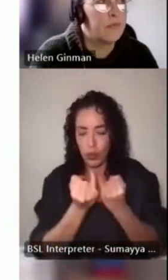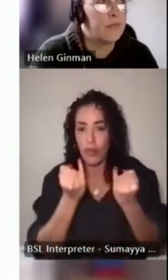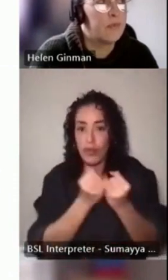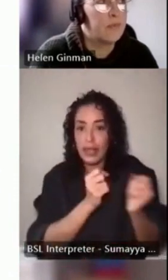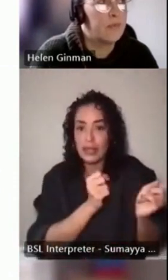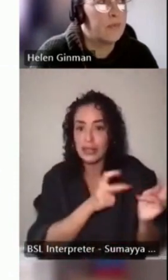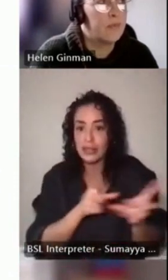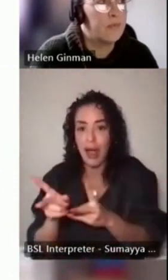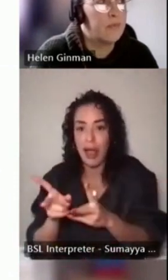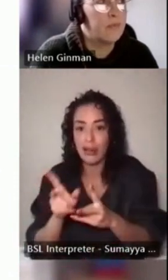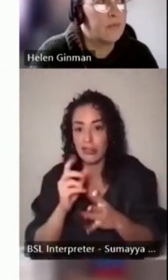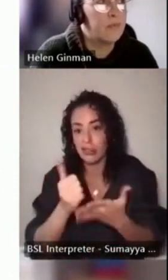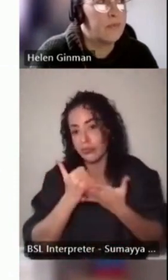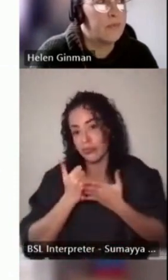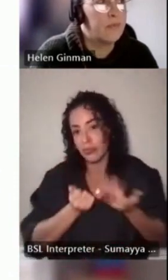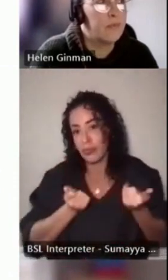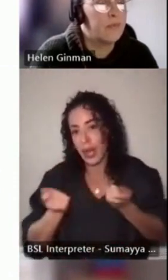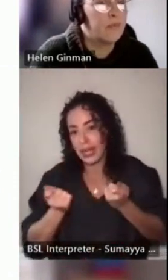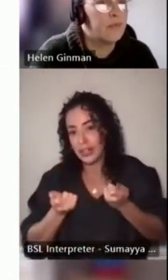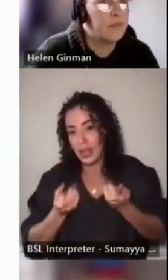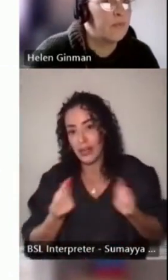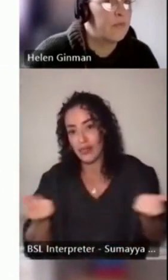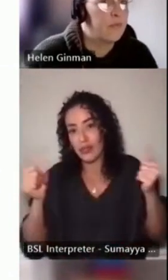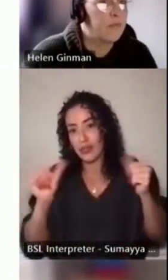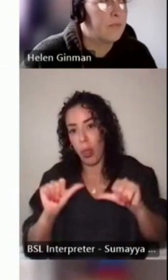and resolve conflict.